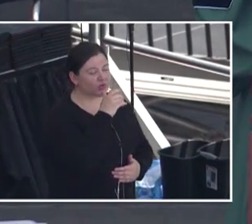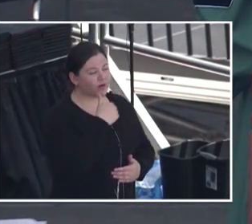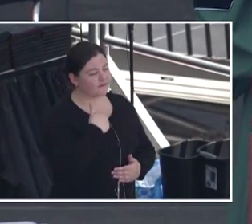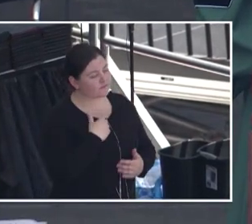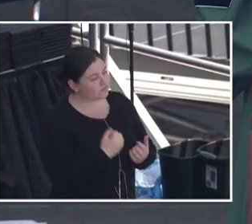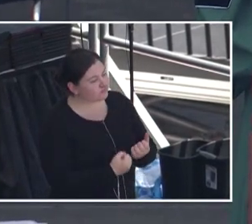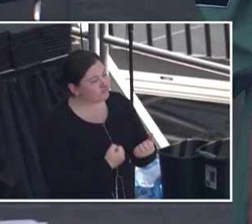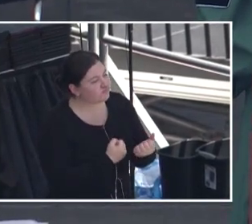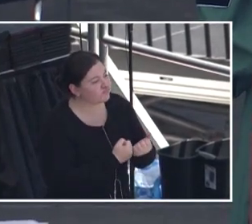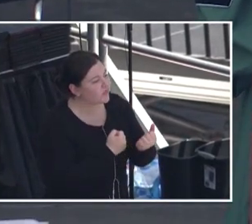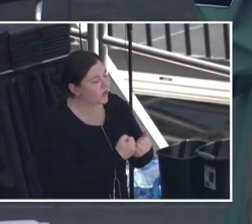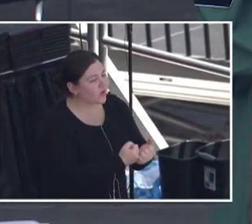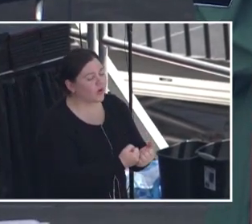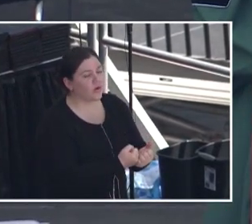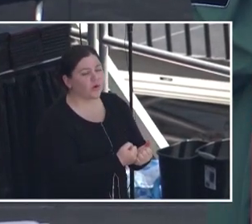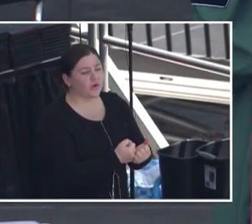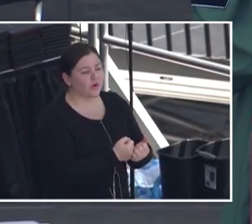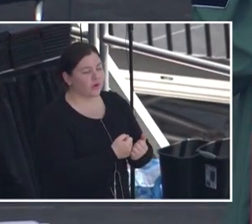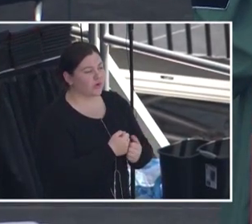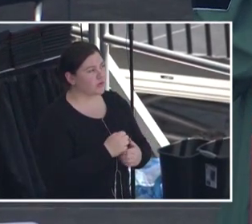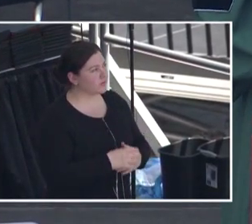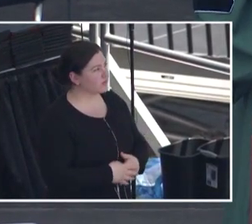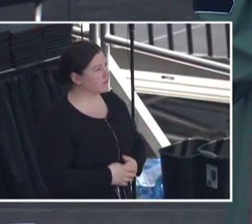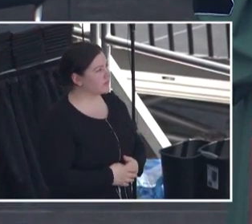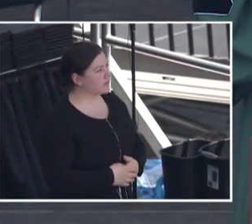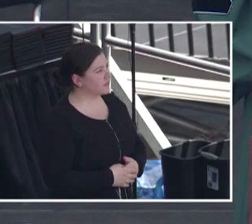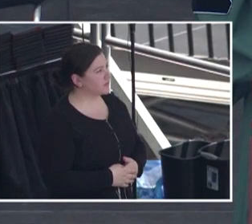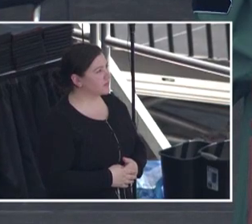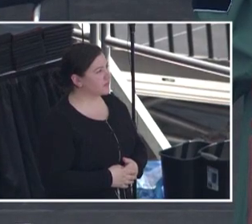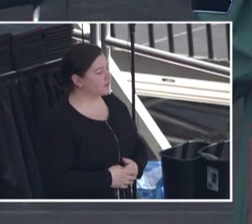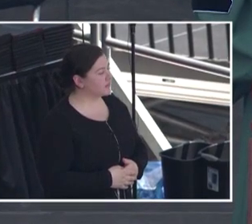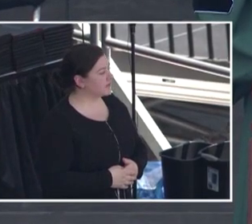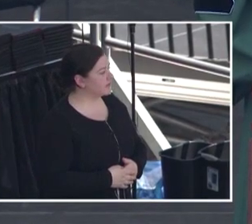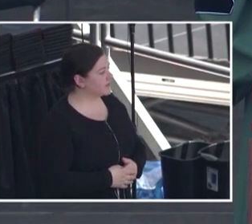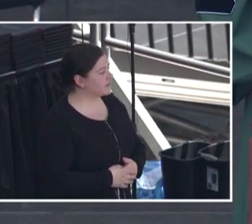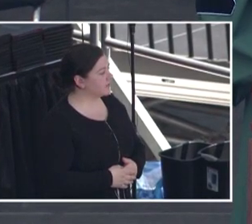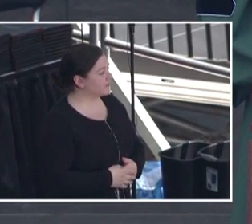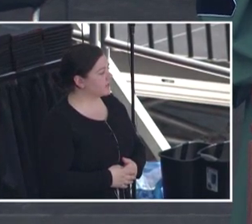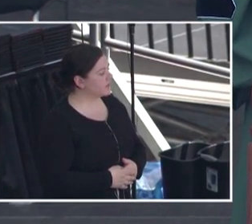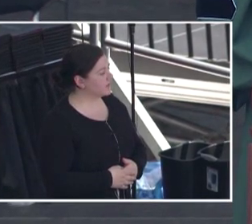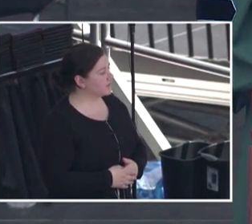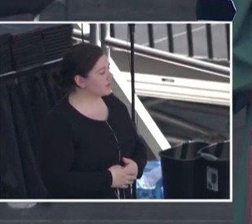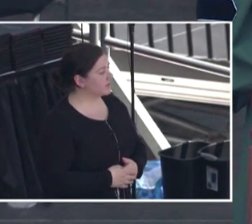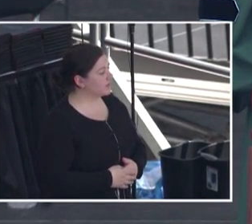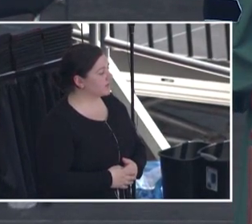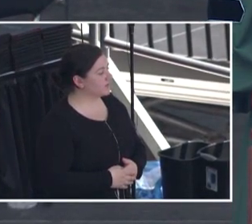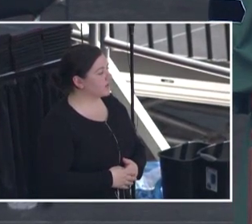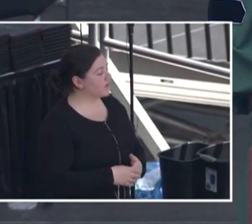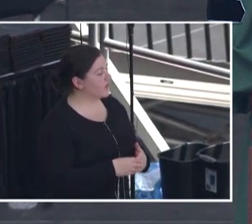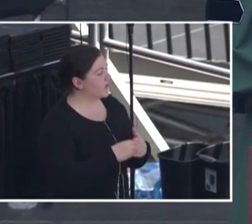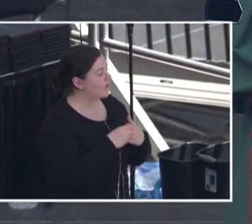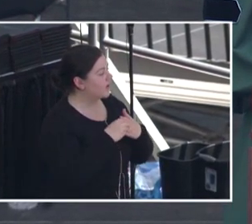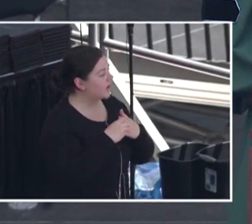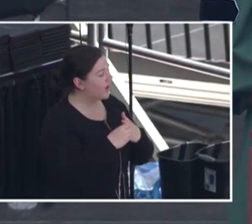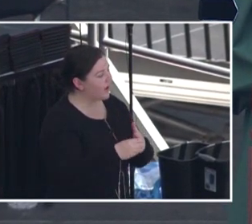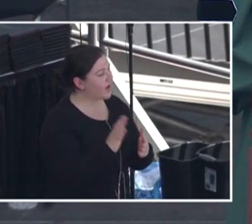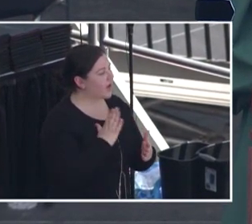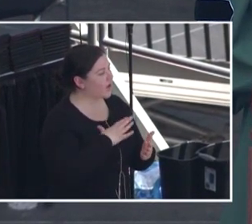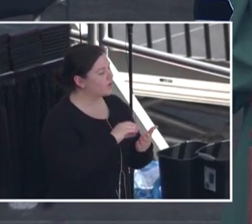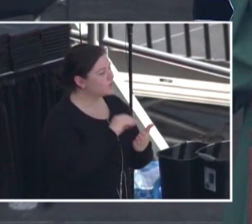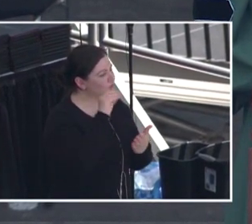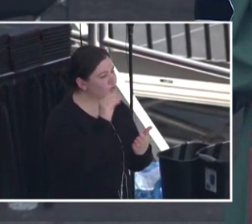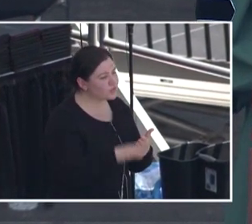and guidance to our students. With vice presidents, deans,